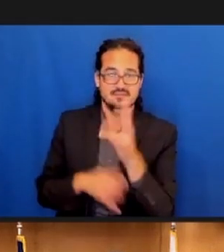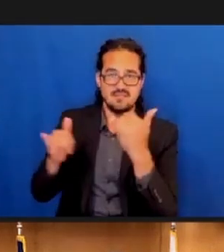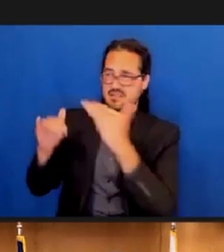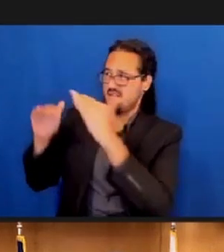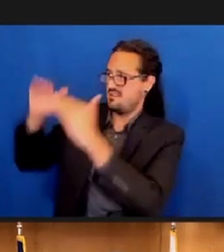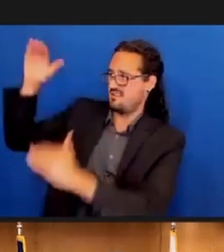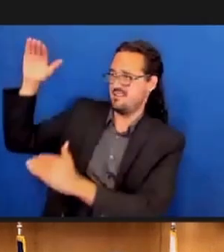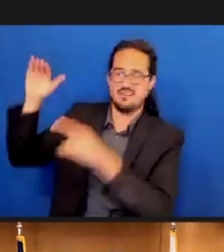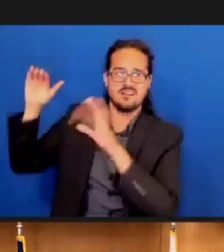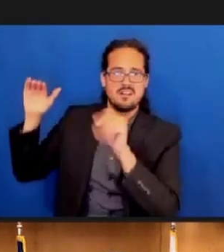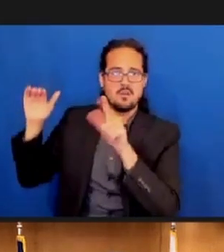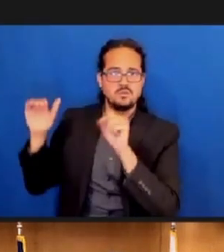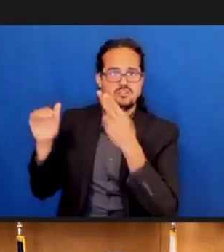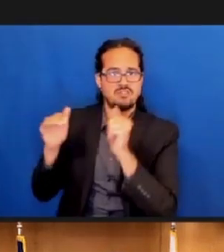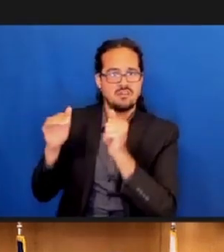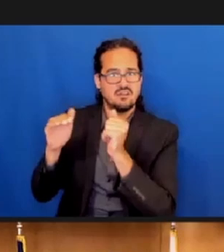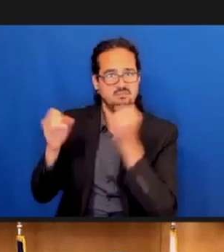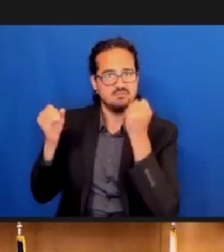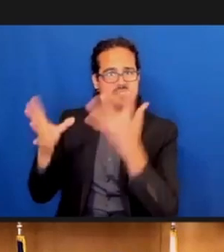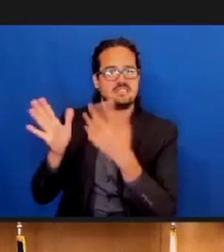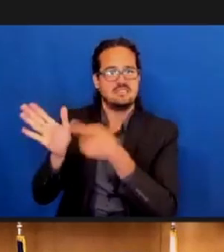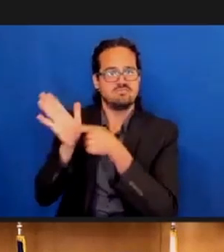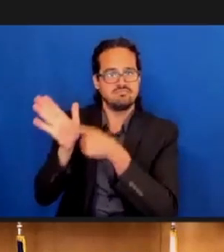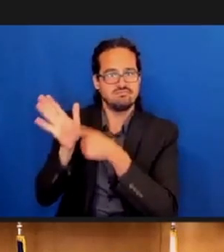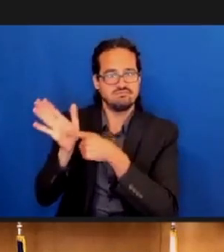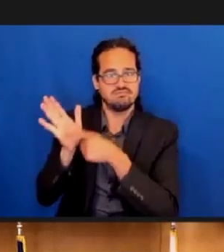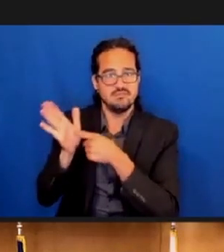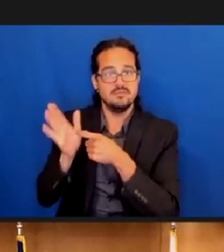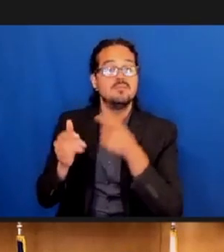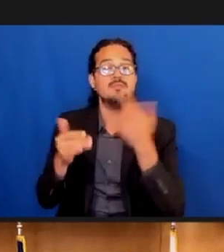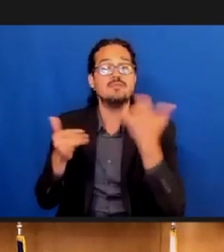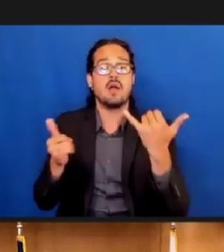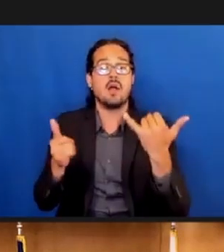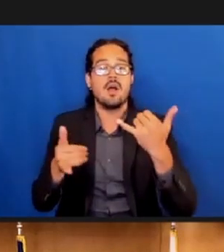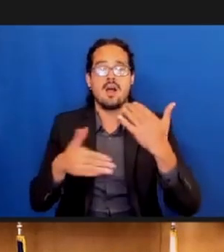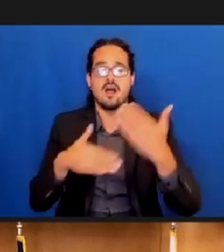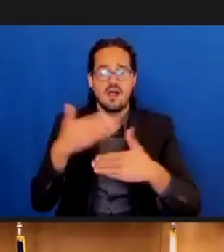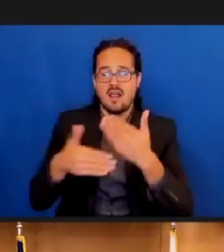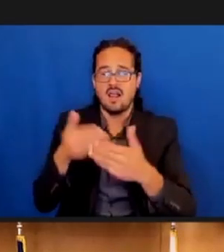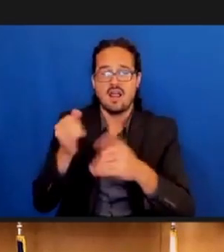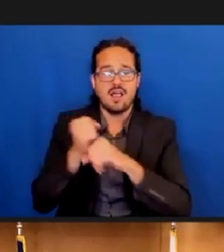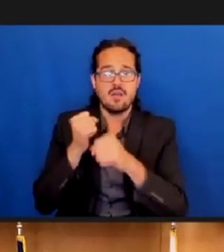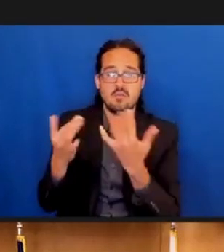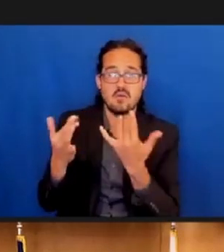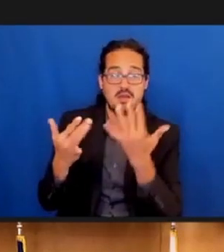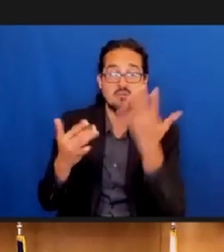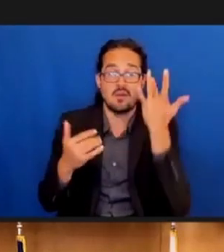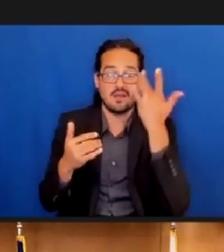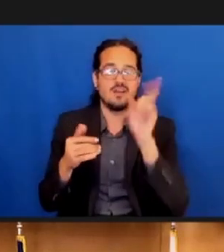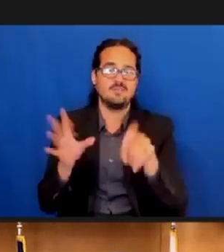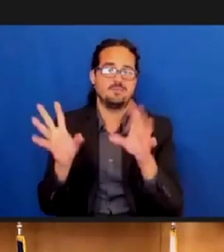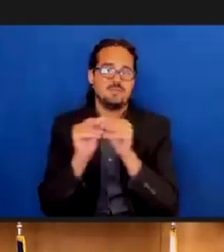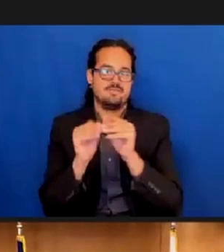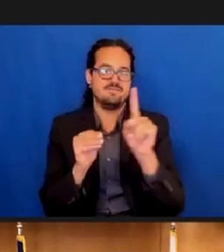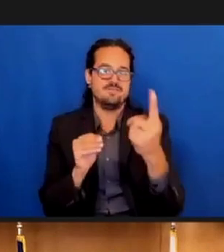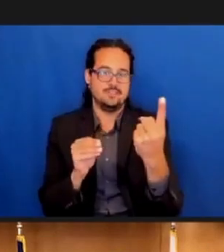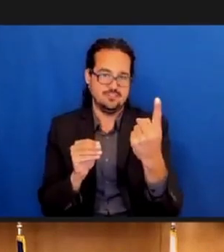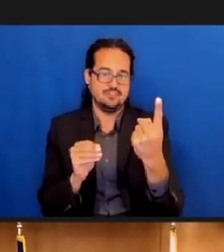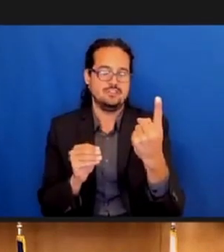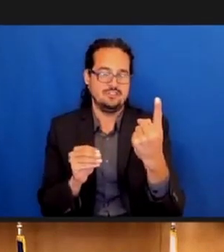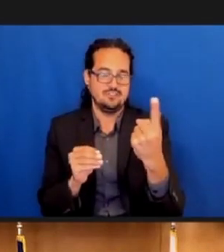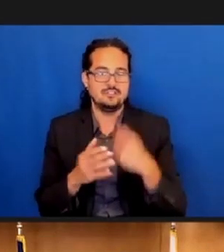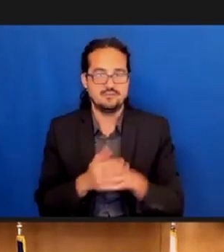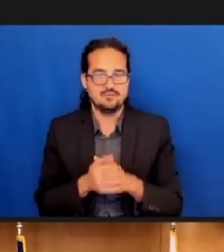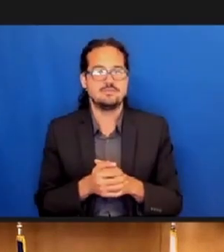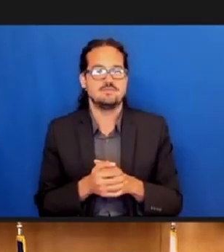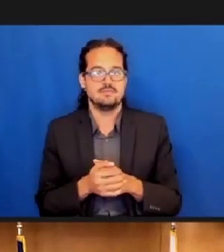less confusing for us as a community and safety. Okay. Thank you for that. And I lied. I'm going to squeeze in one more question